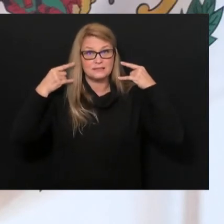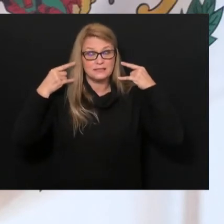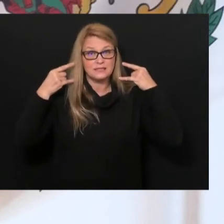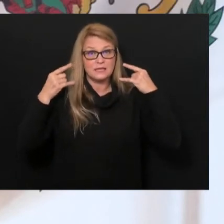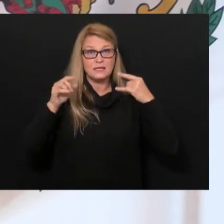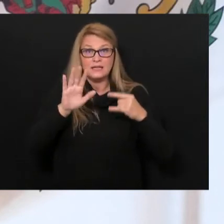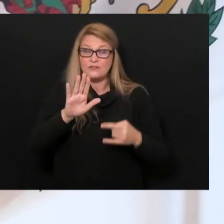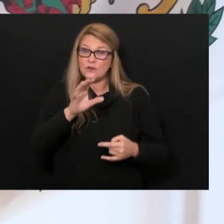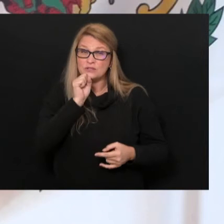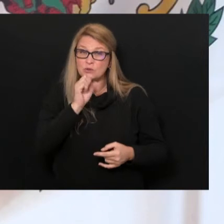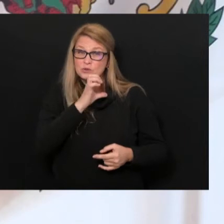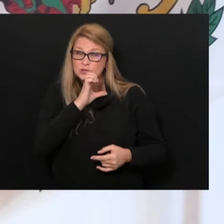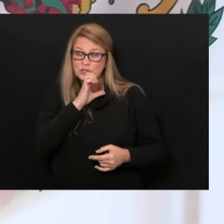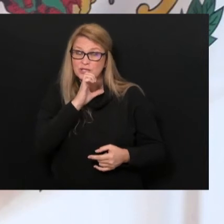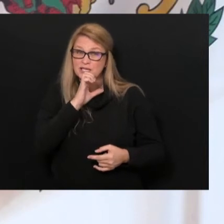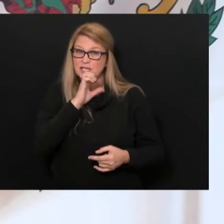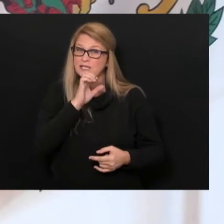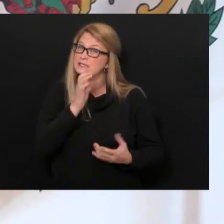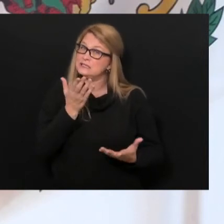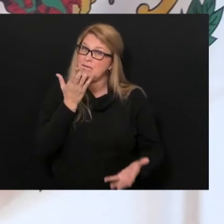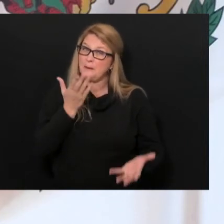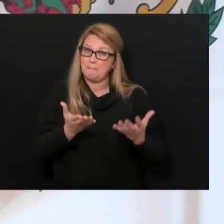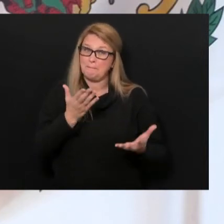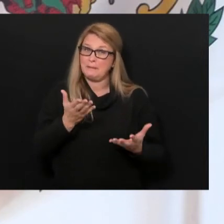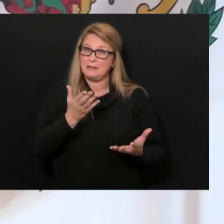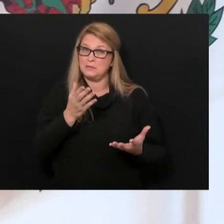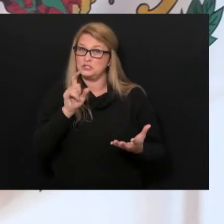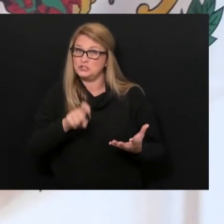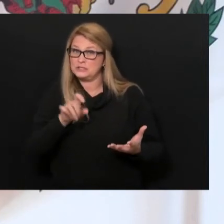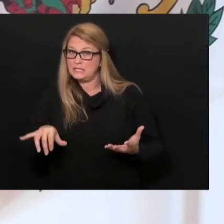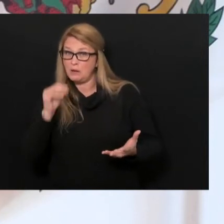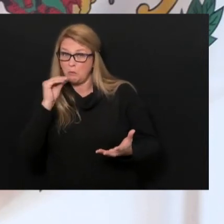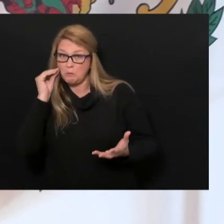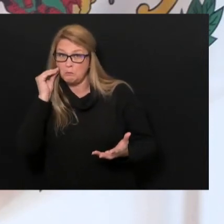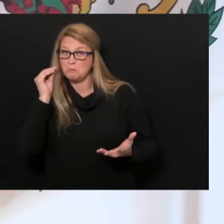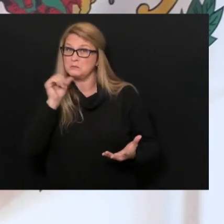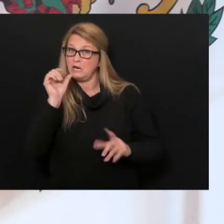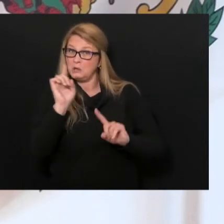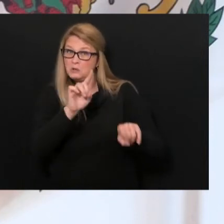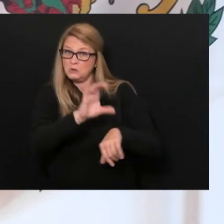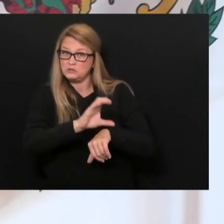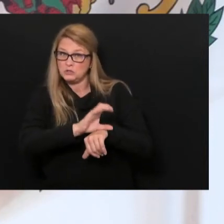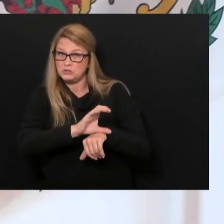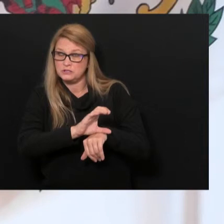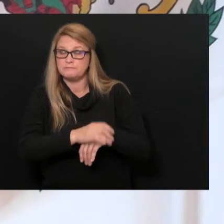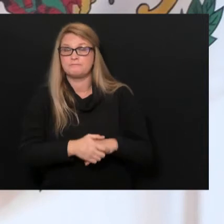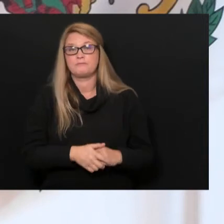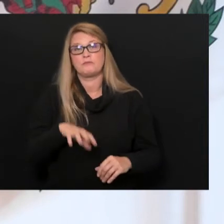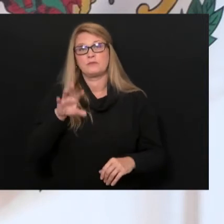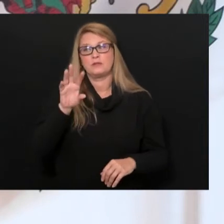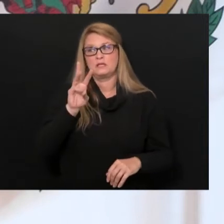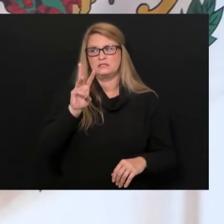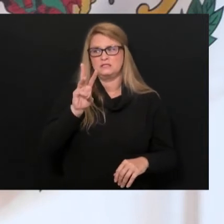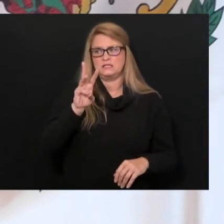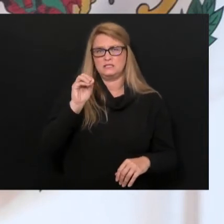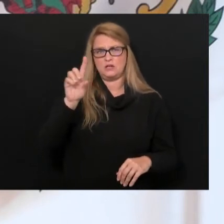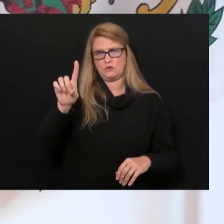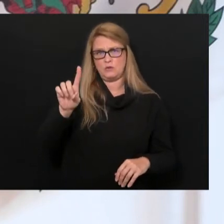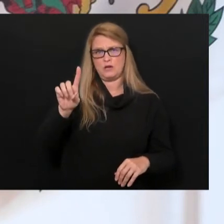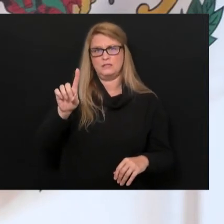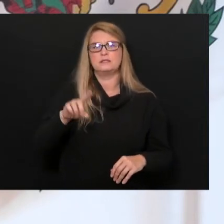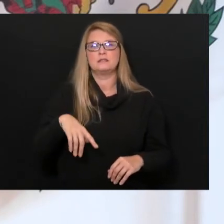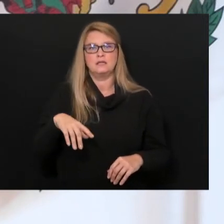older, please think really hard about whether you should go or not. We have 601 active inmate cases